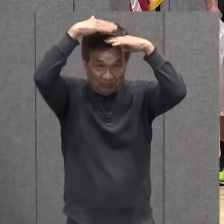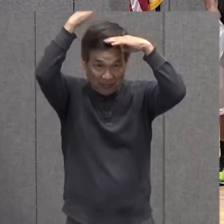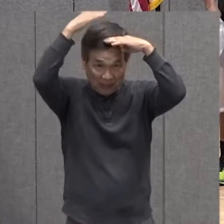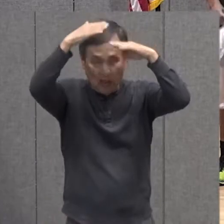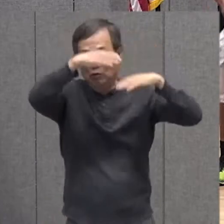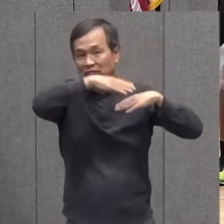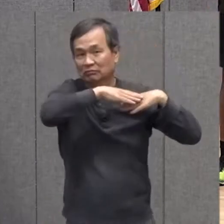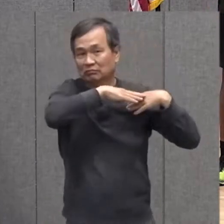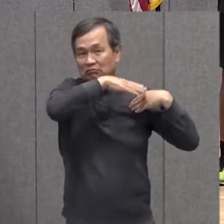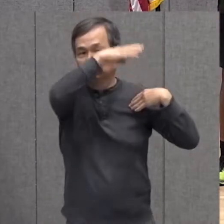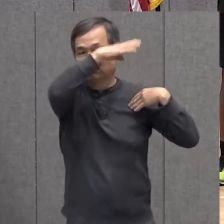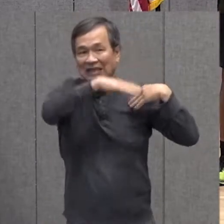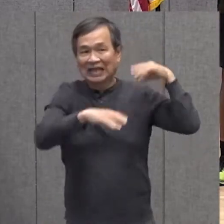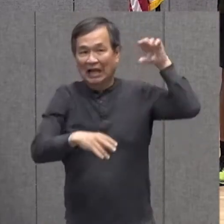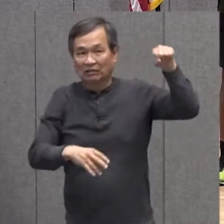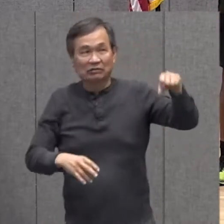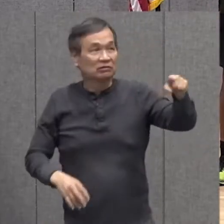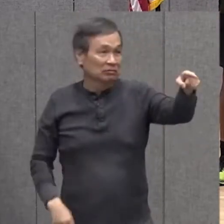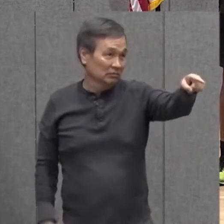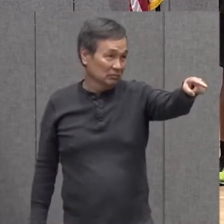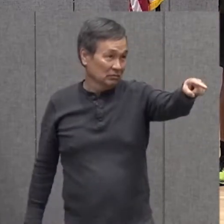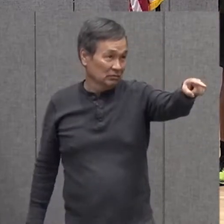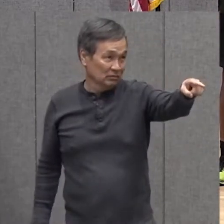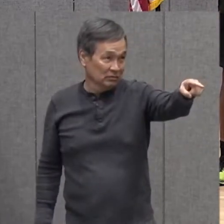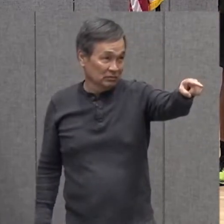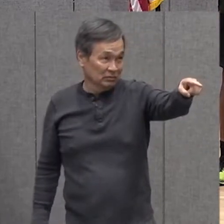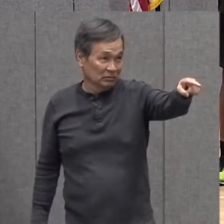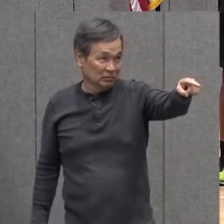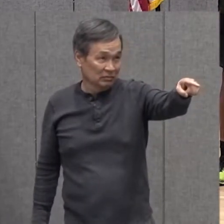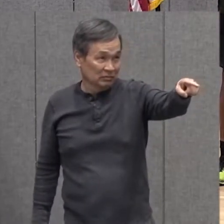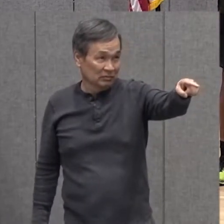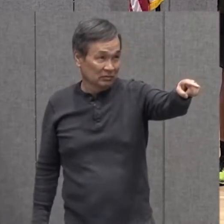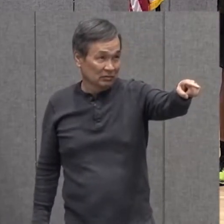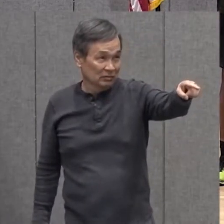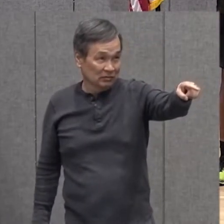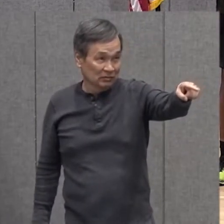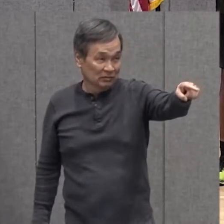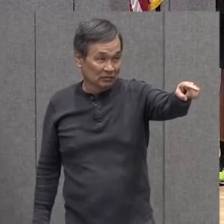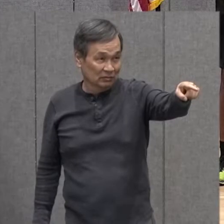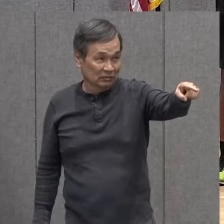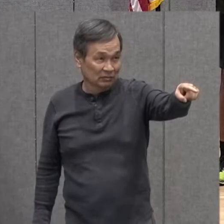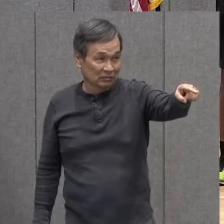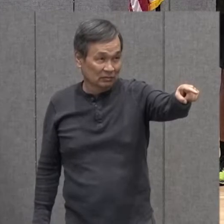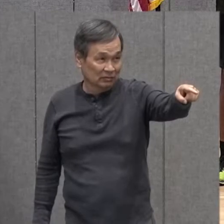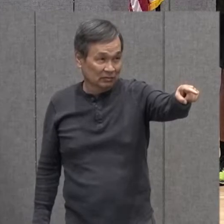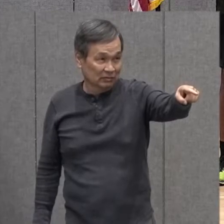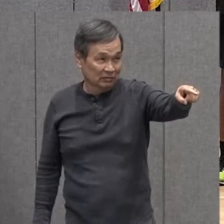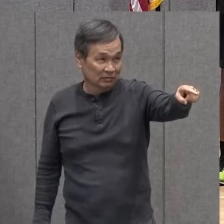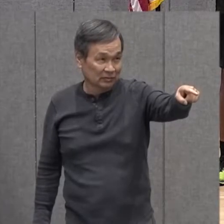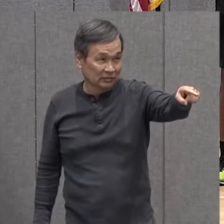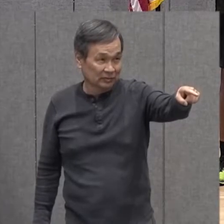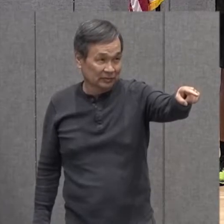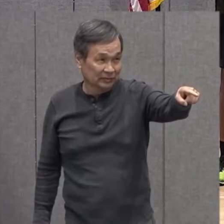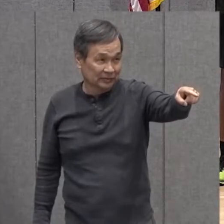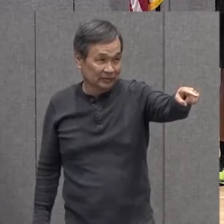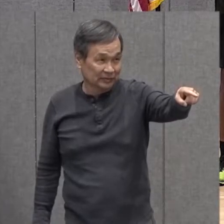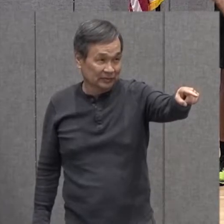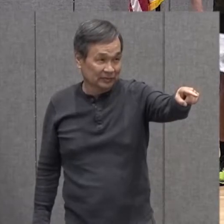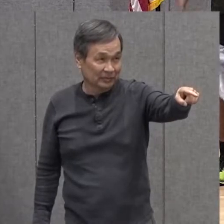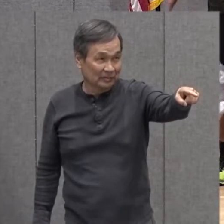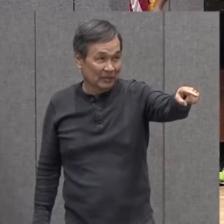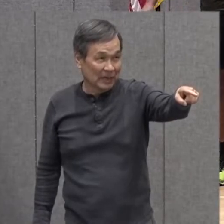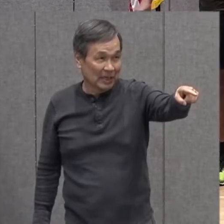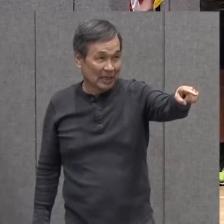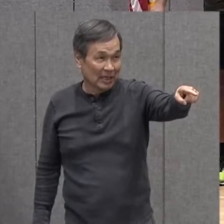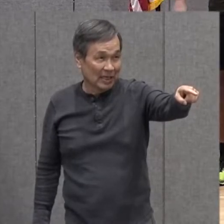shoulders. So I'll demonstrate. Bien, tenemos un reto. Vamos a ver si podemos tirar la bolsa y ganarla con cualquier mano, pero siempre